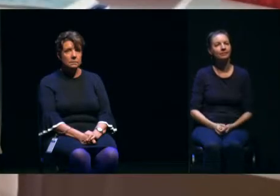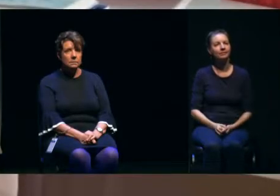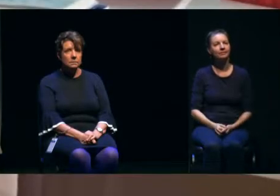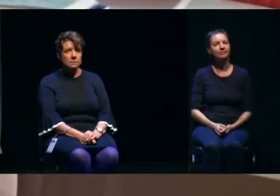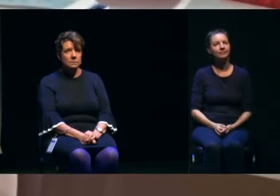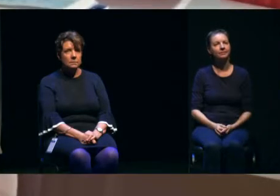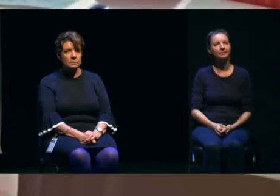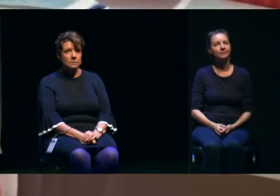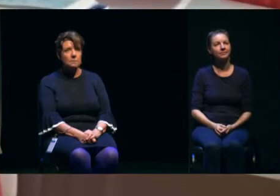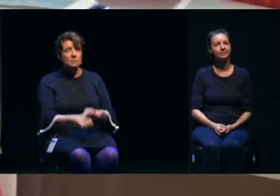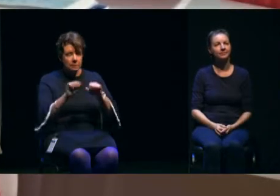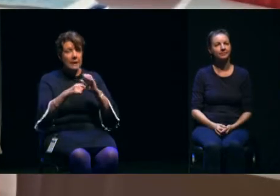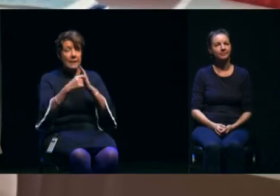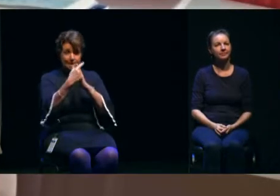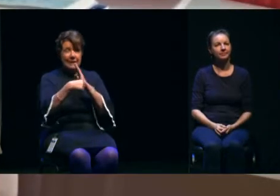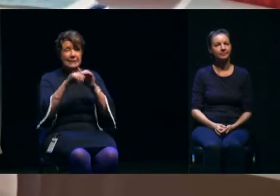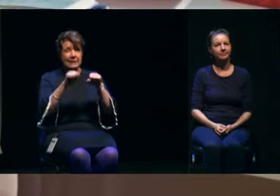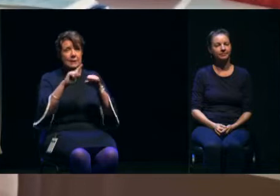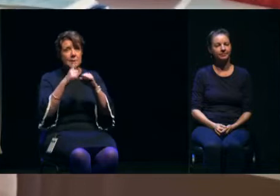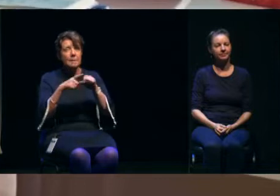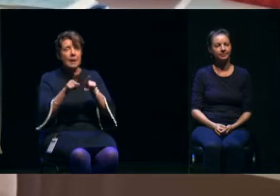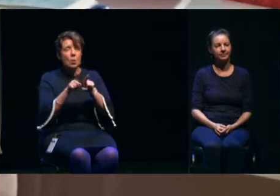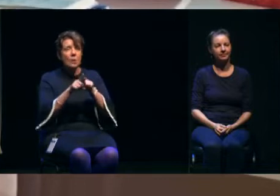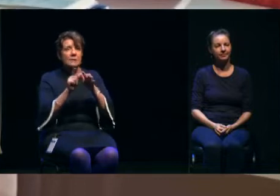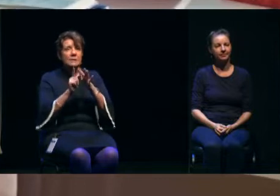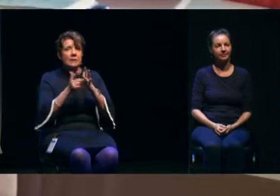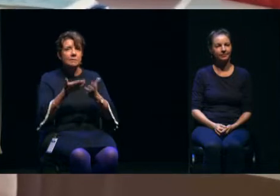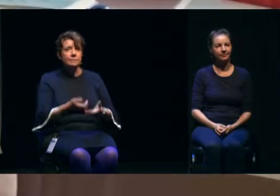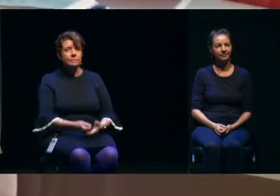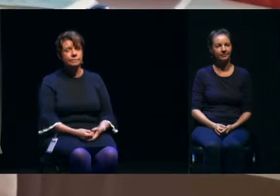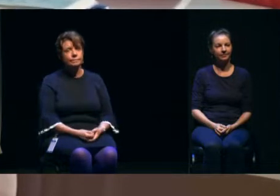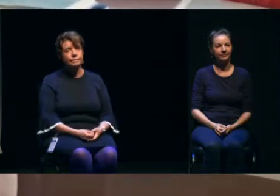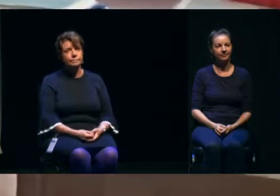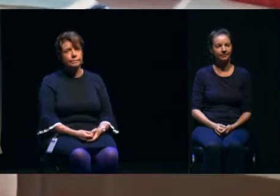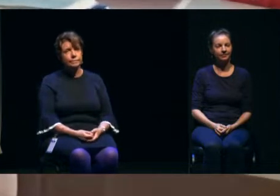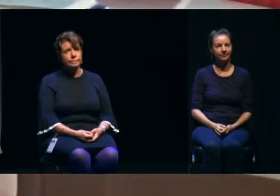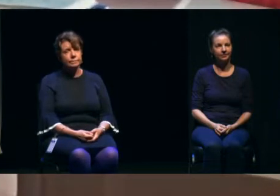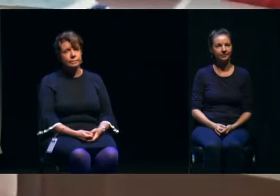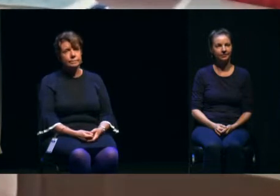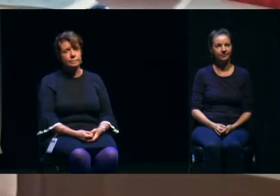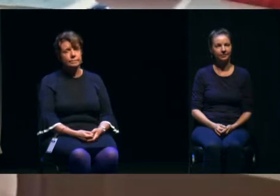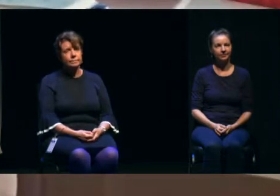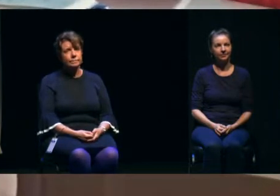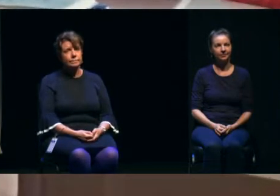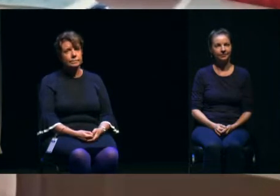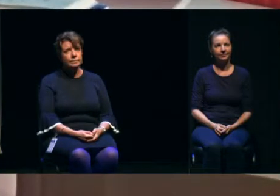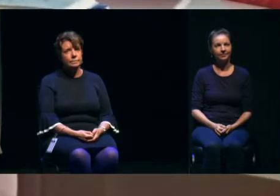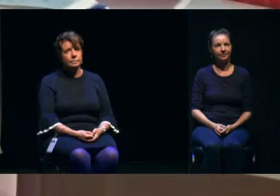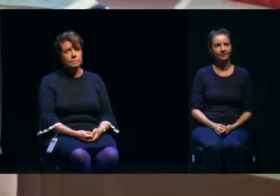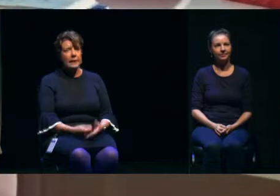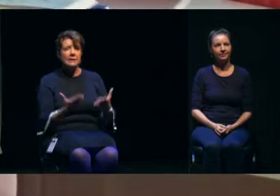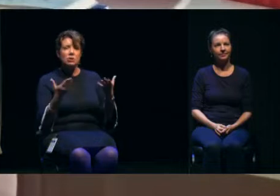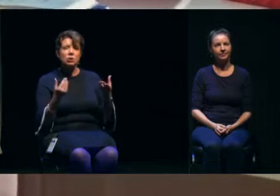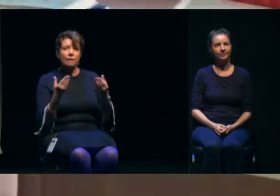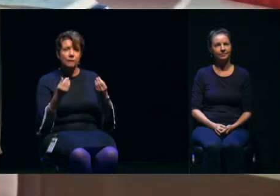As a feminist in the magazine, yes, but I always did it with more and in a soft